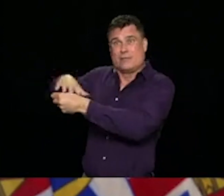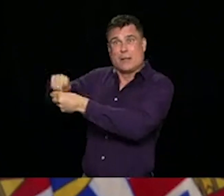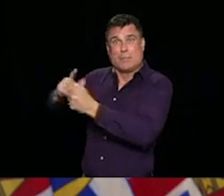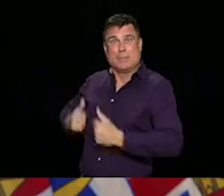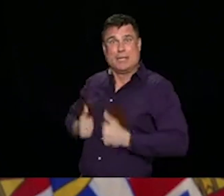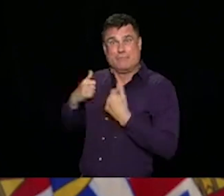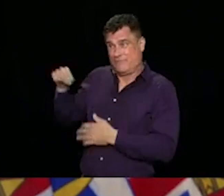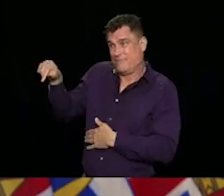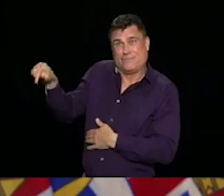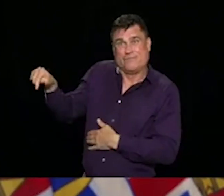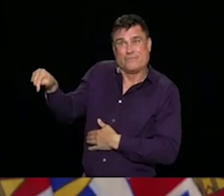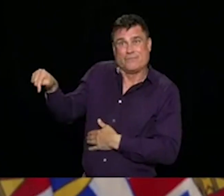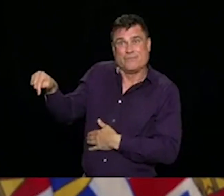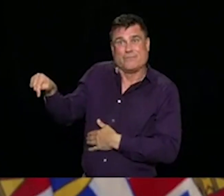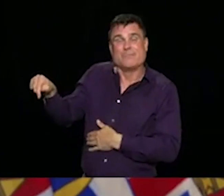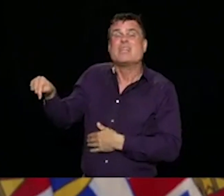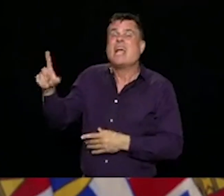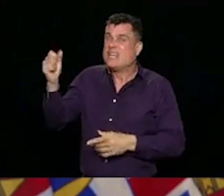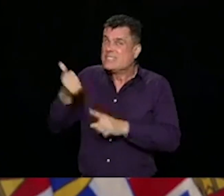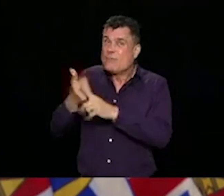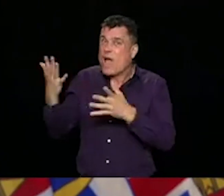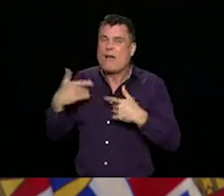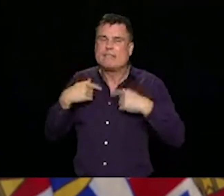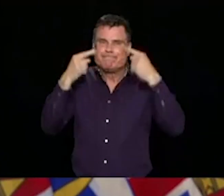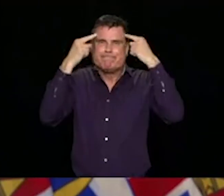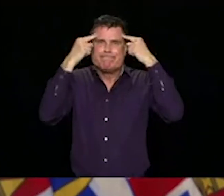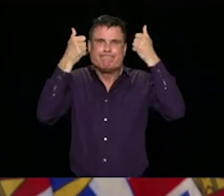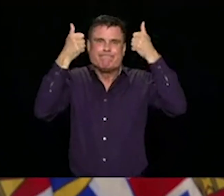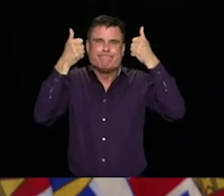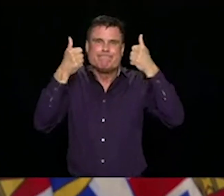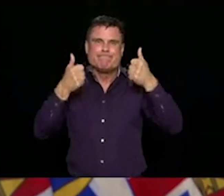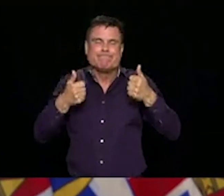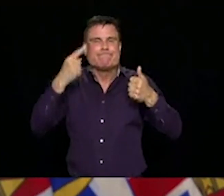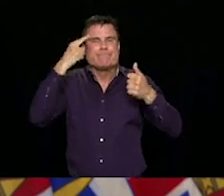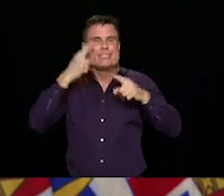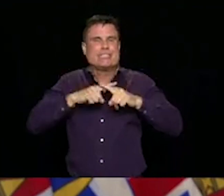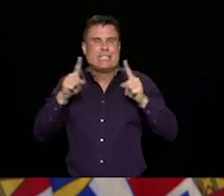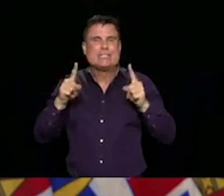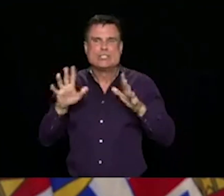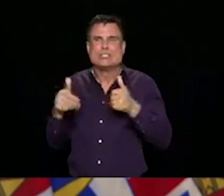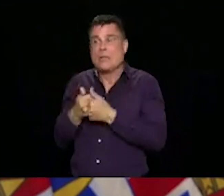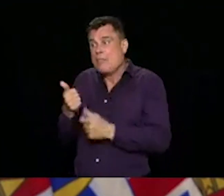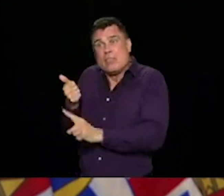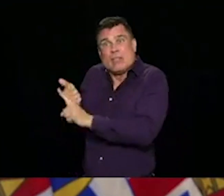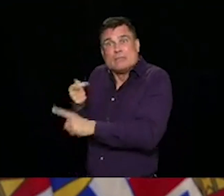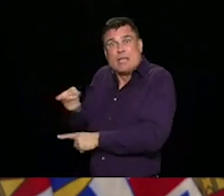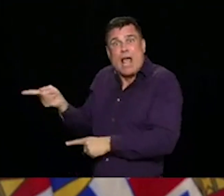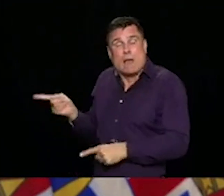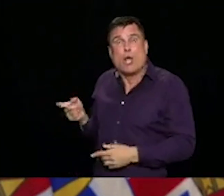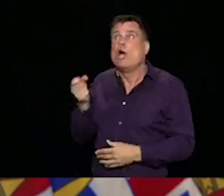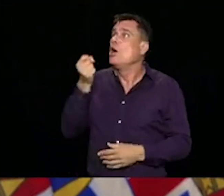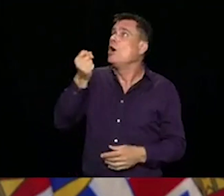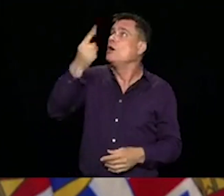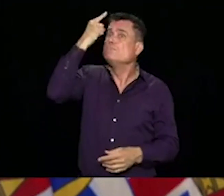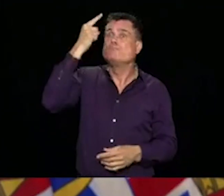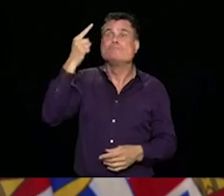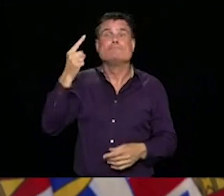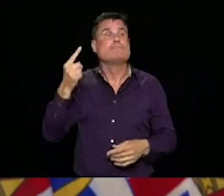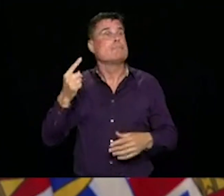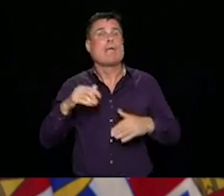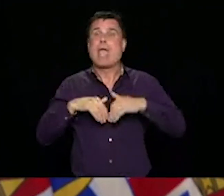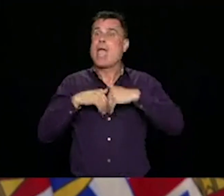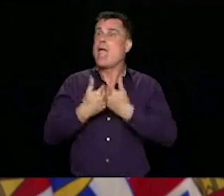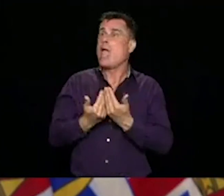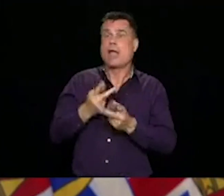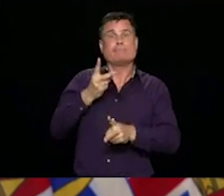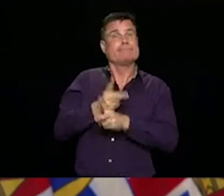when people have dementia to be able to ensure that they're wearing a mask, that they're